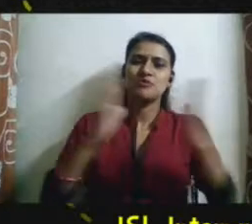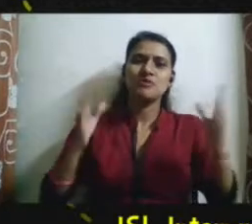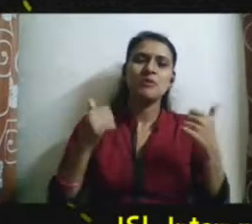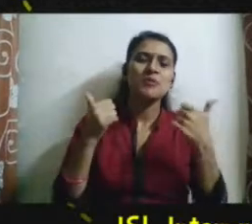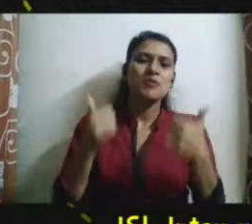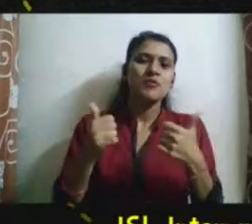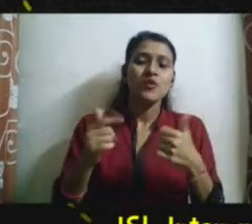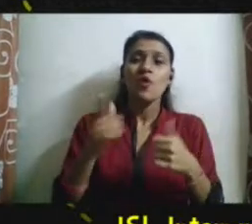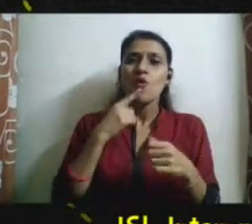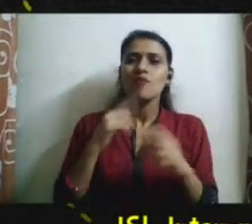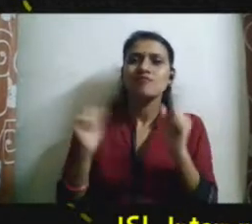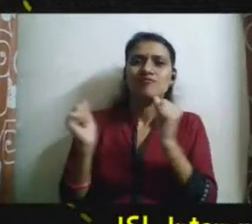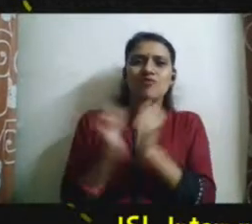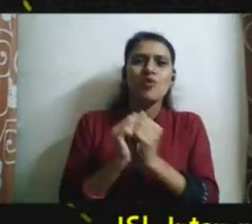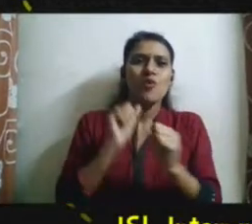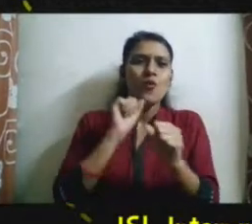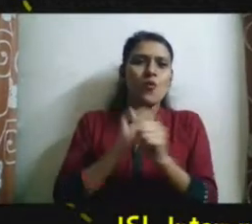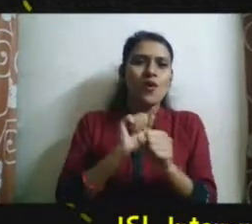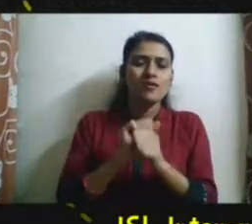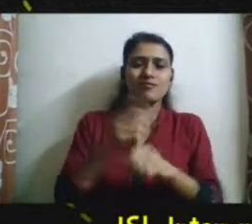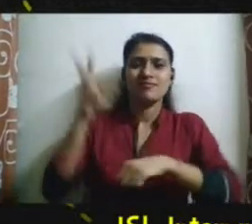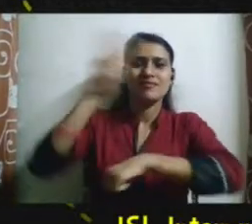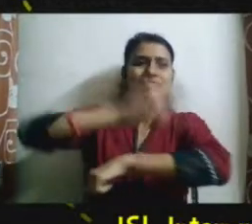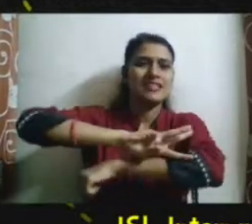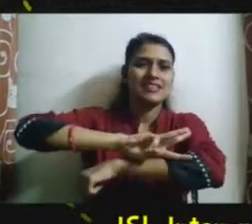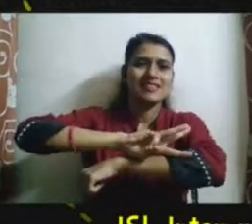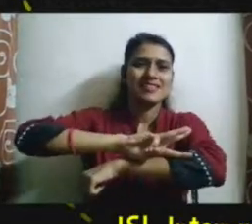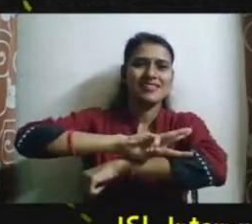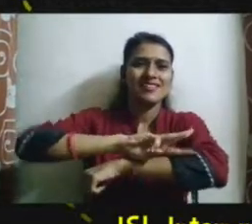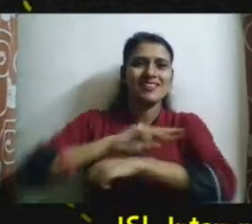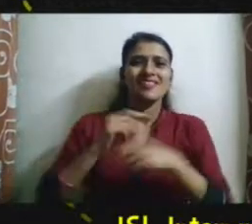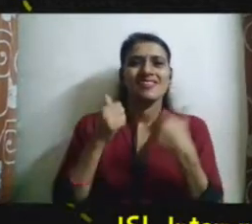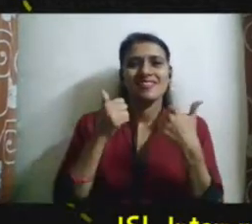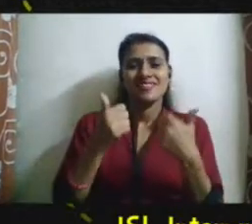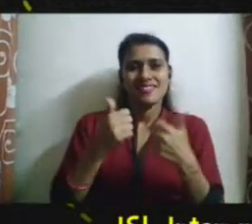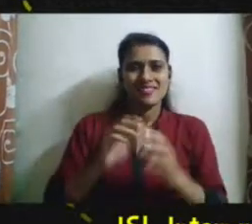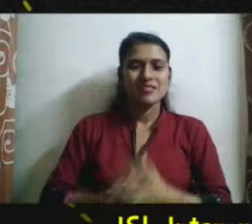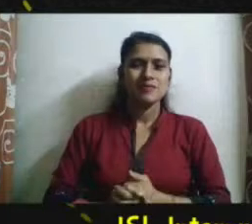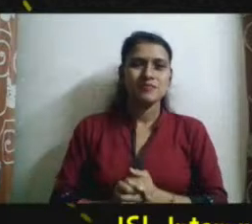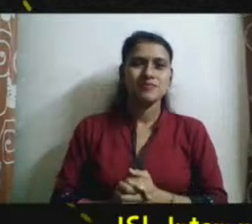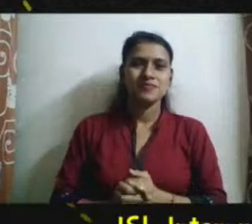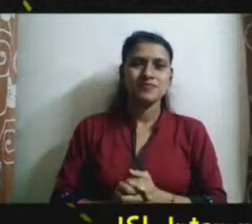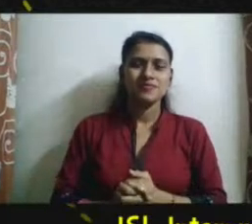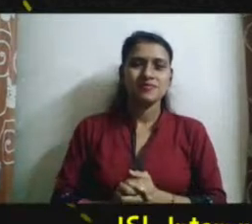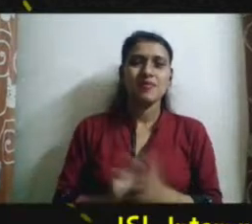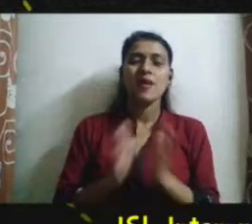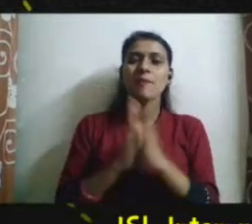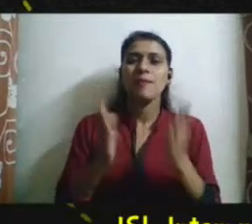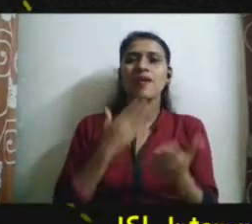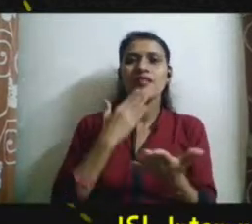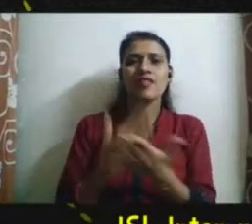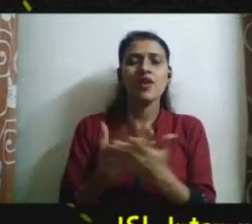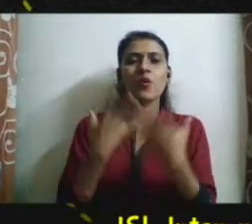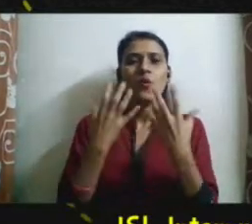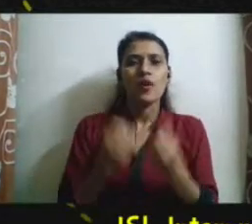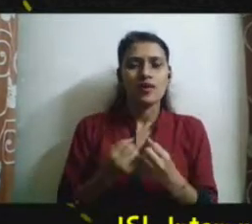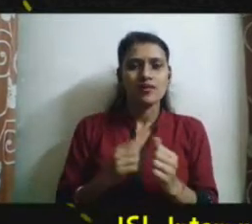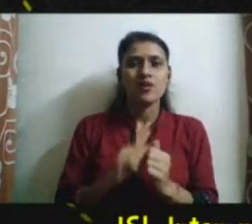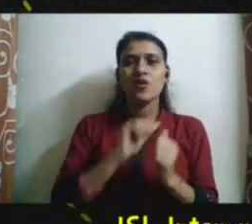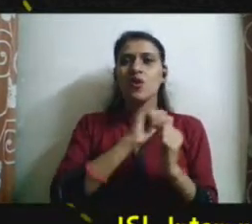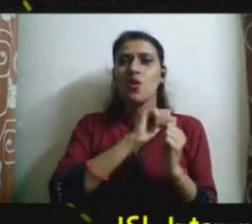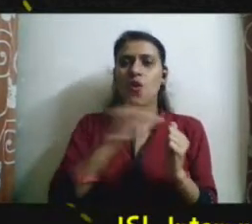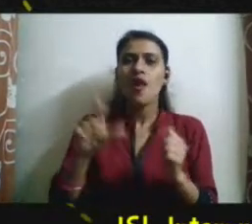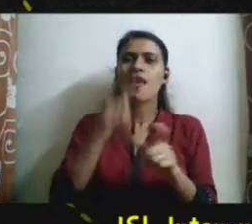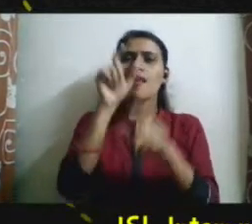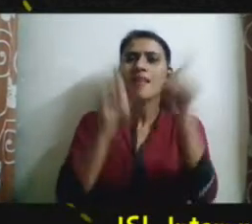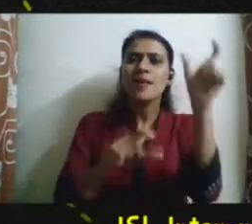those who tuned in over the last 3 days. And with that big note of thanks, another note of thanks to all the people,